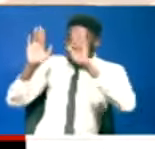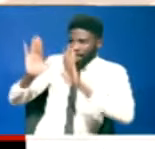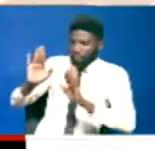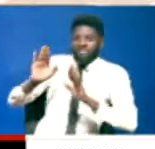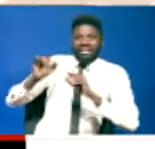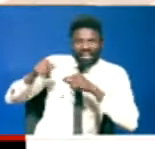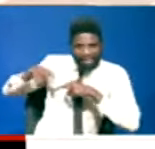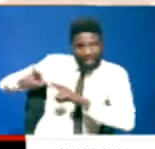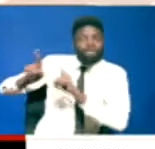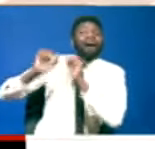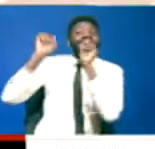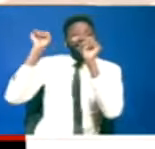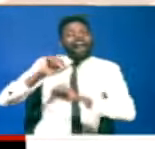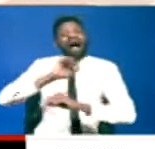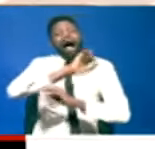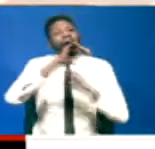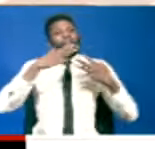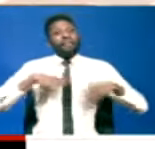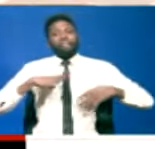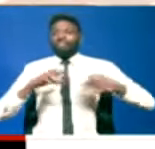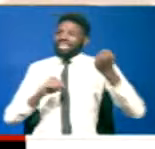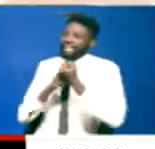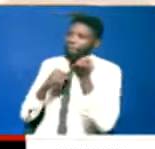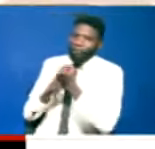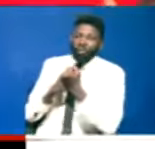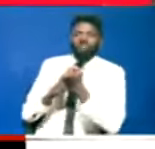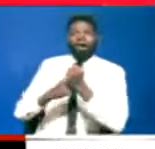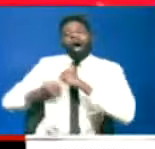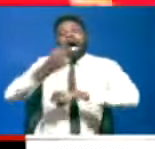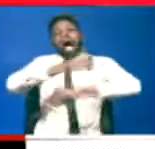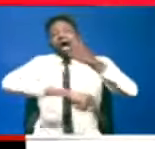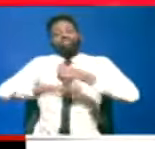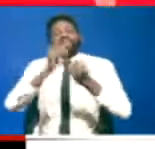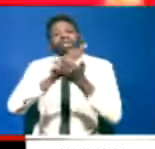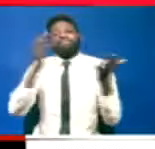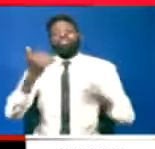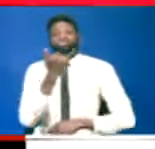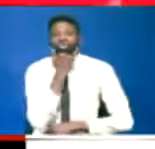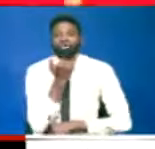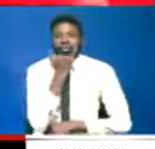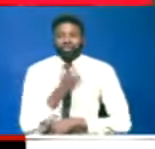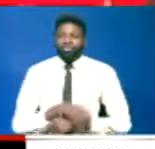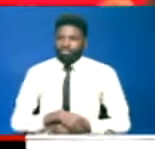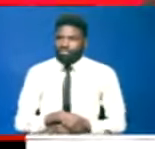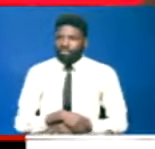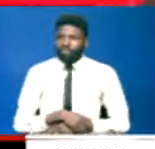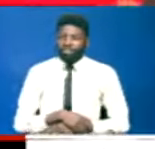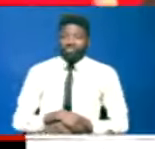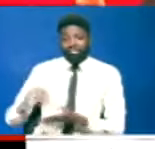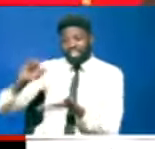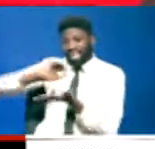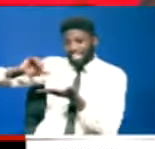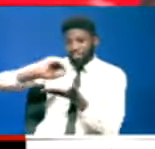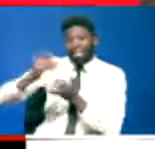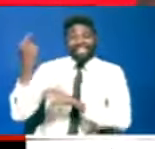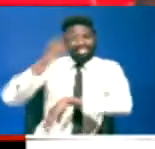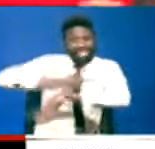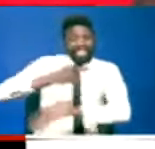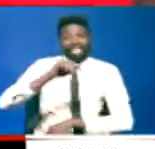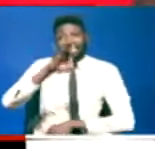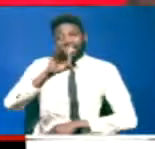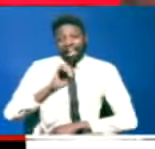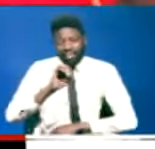would call on their electorate to do something that is not right. In the remaining 30 days, the IEBC will